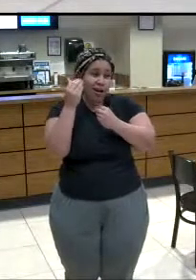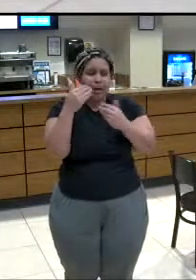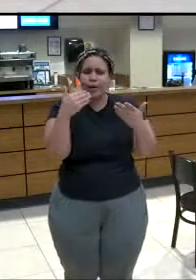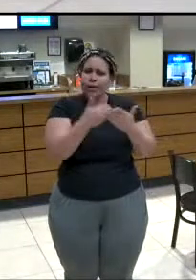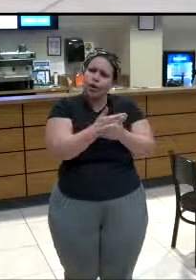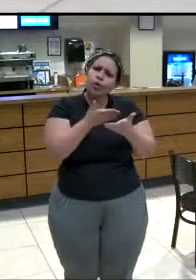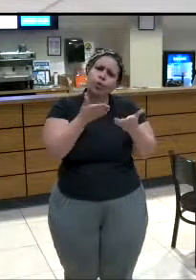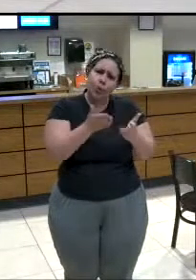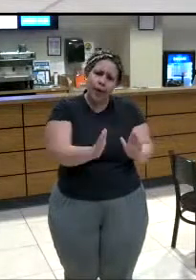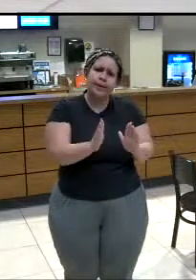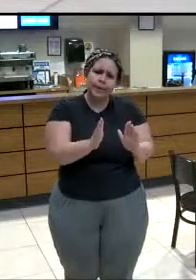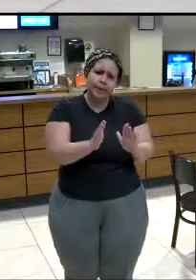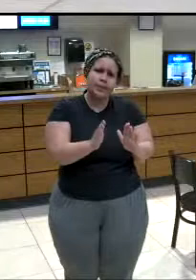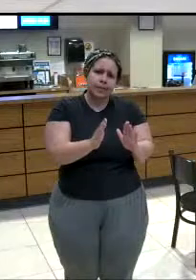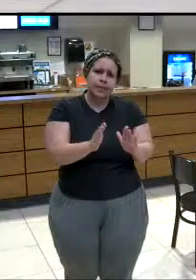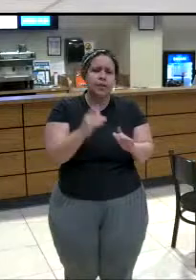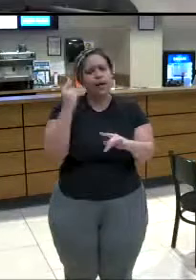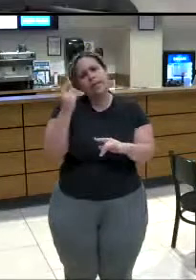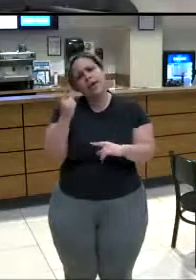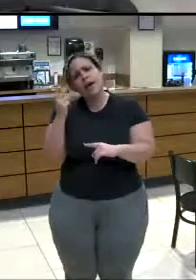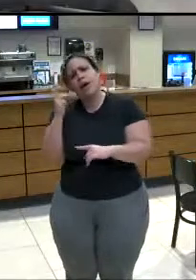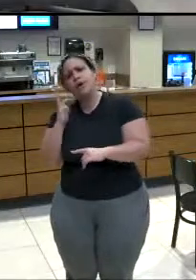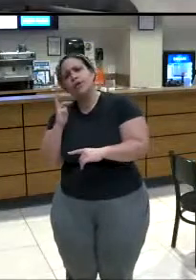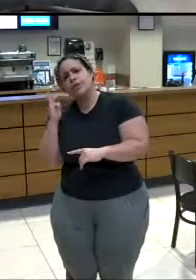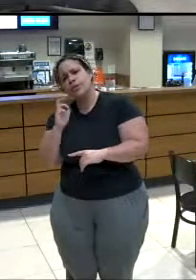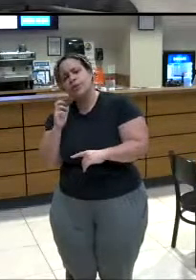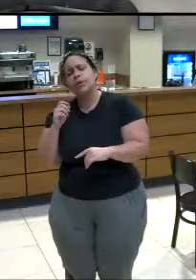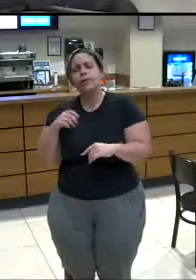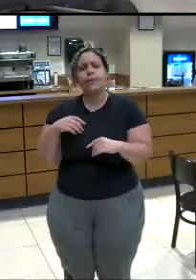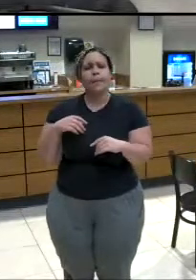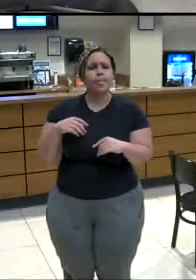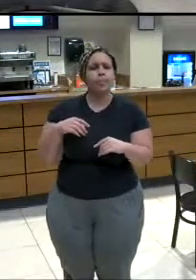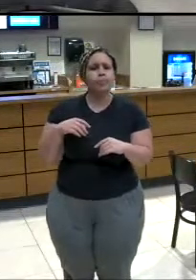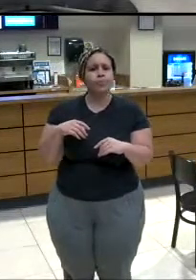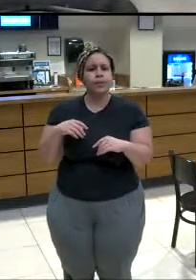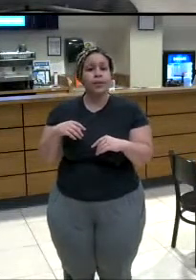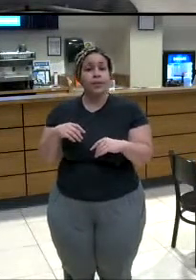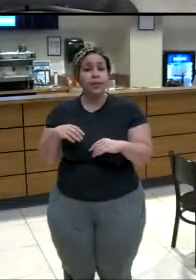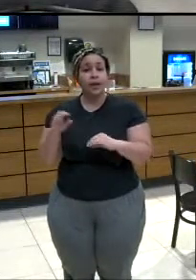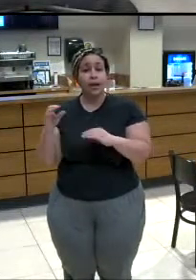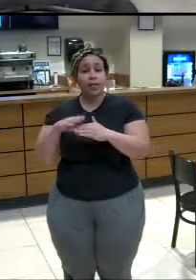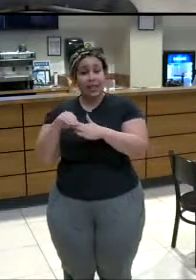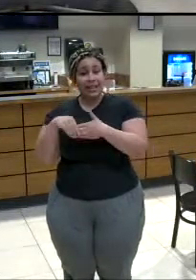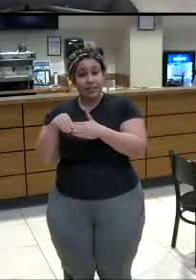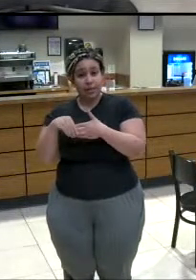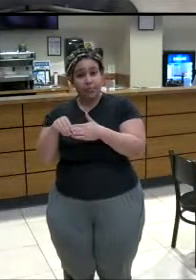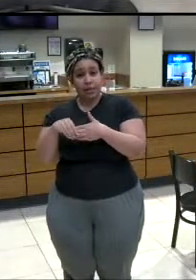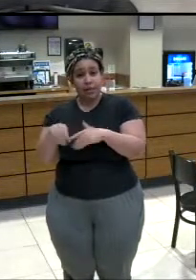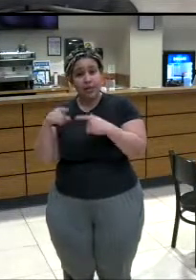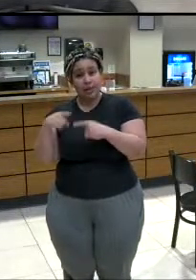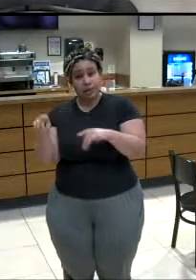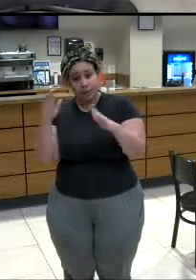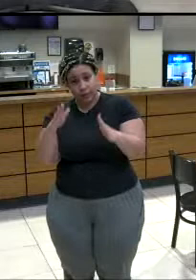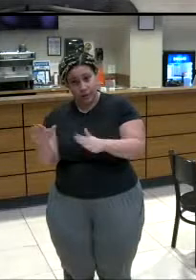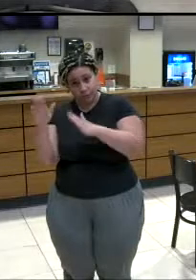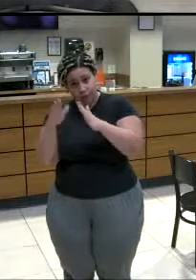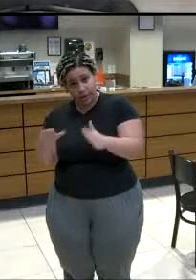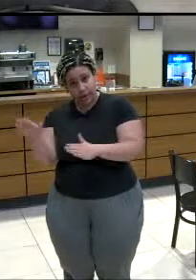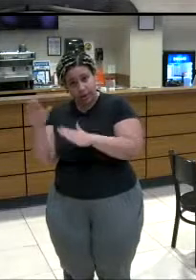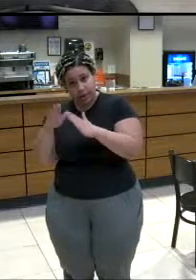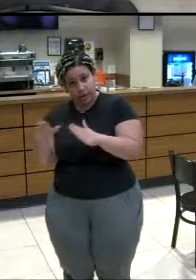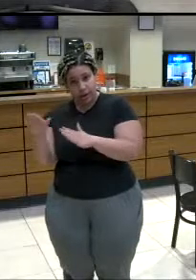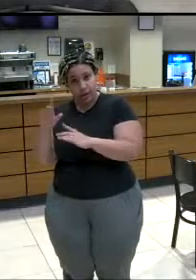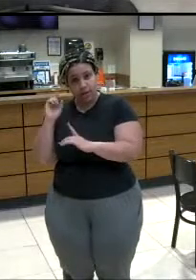way. So I think I heard you that there's no flexibility in this plan. Like if the end of one objective